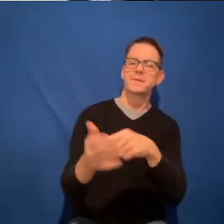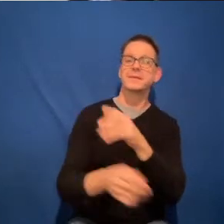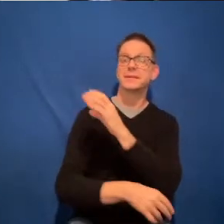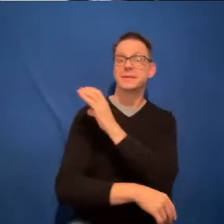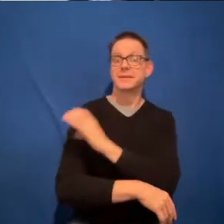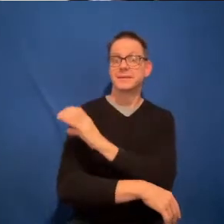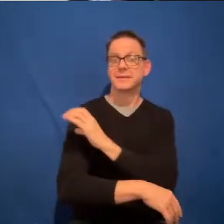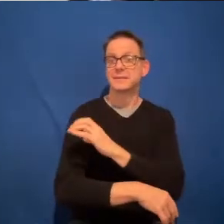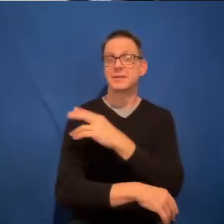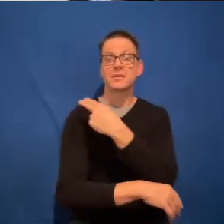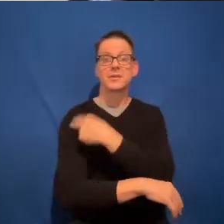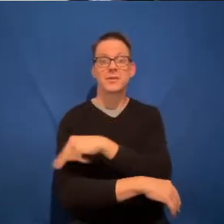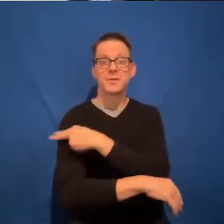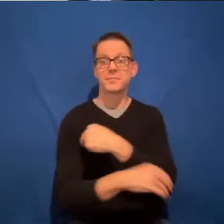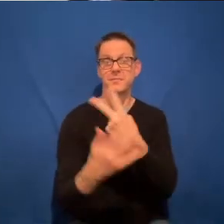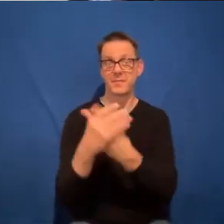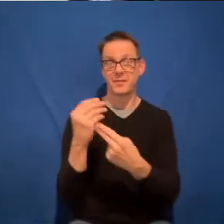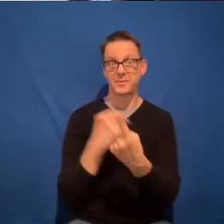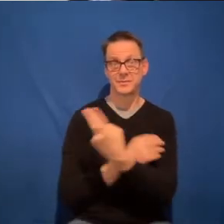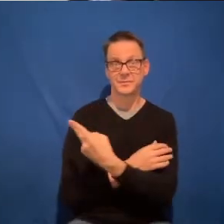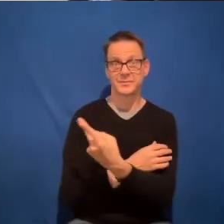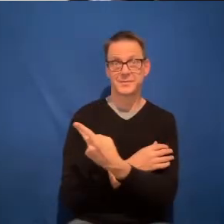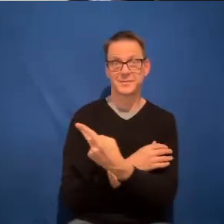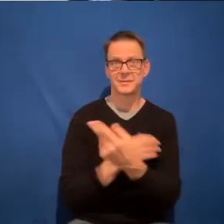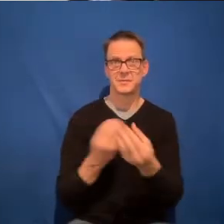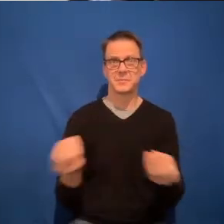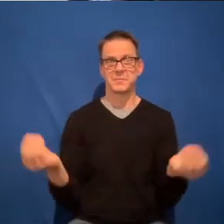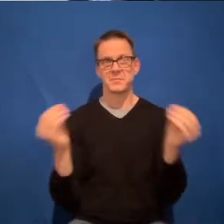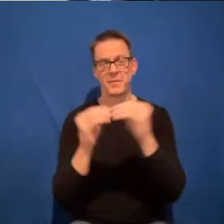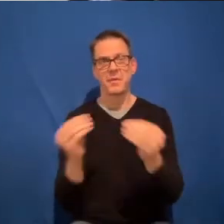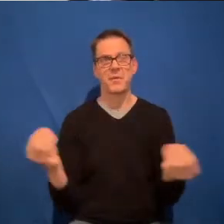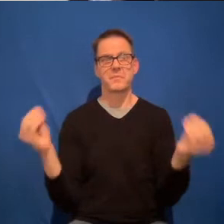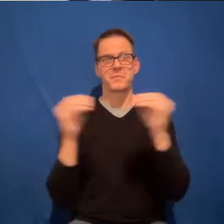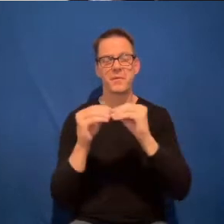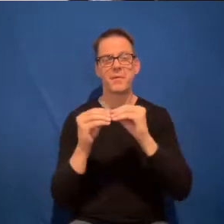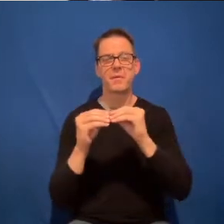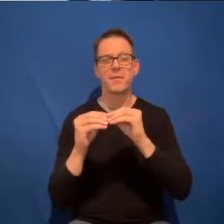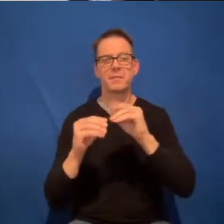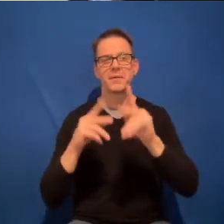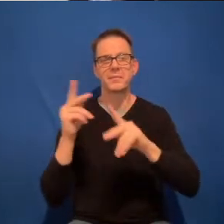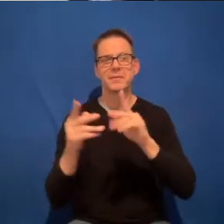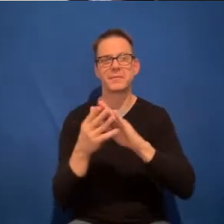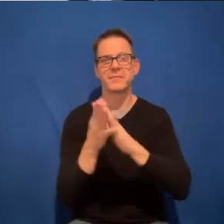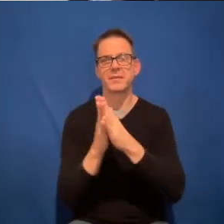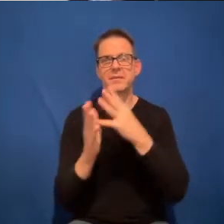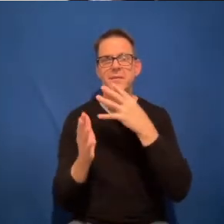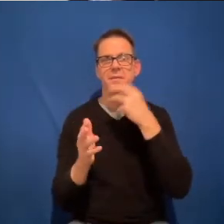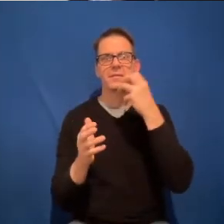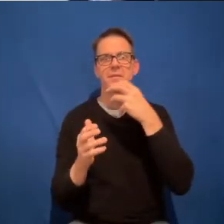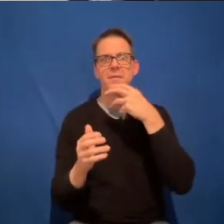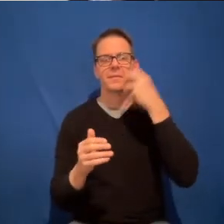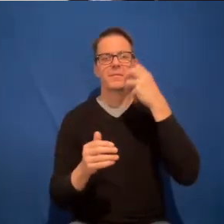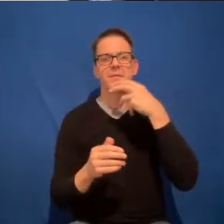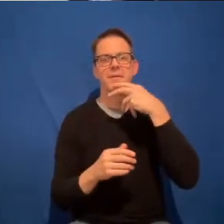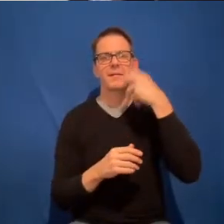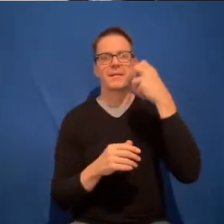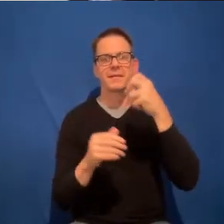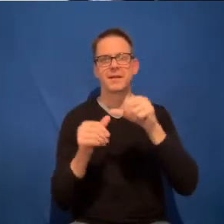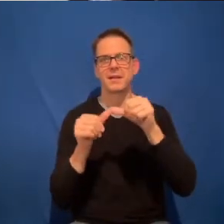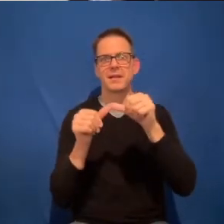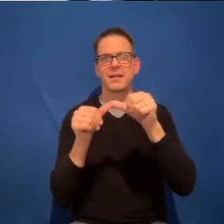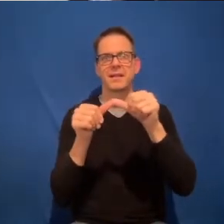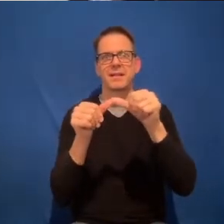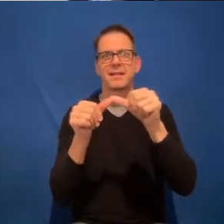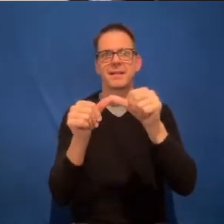in the hospital is that, as you mentioned, David, a growing population, an aging population that's living longer with more chronic disease. And so I